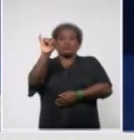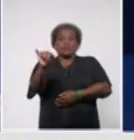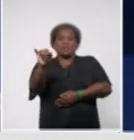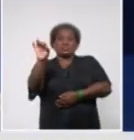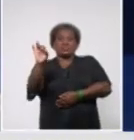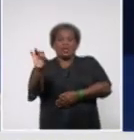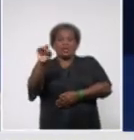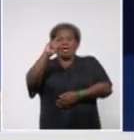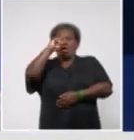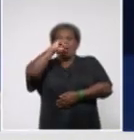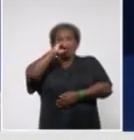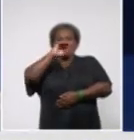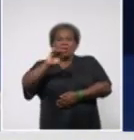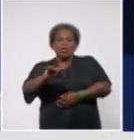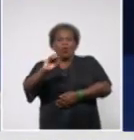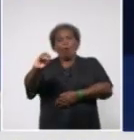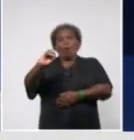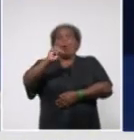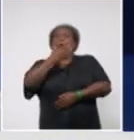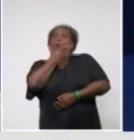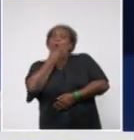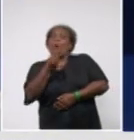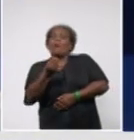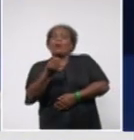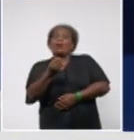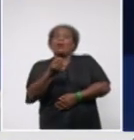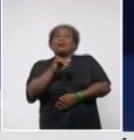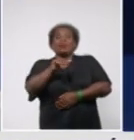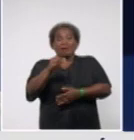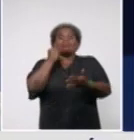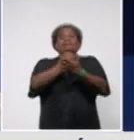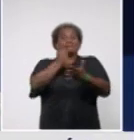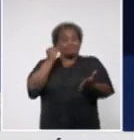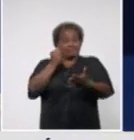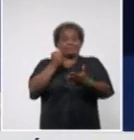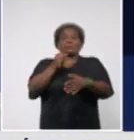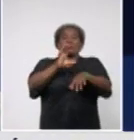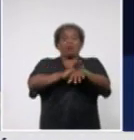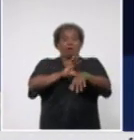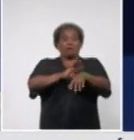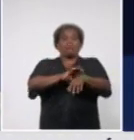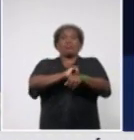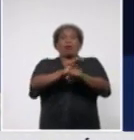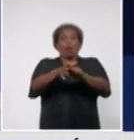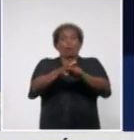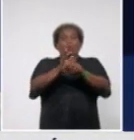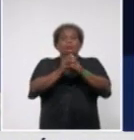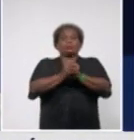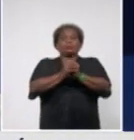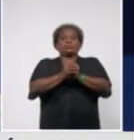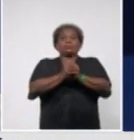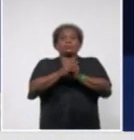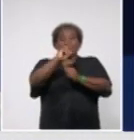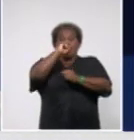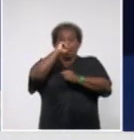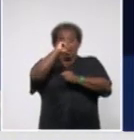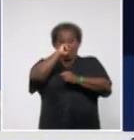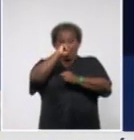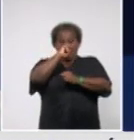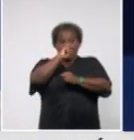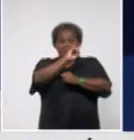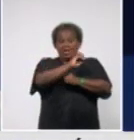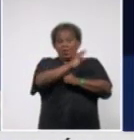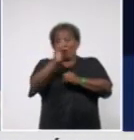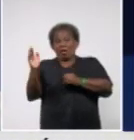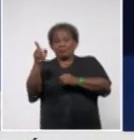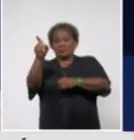11 cases are between 40 and 59, and 7 are over the age of 60.